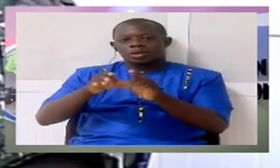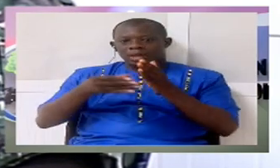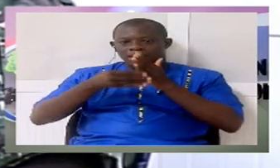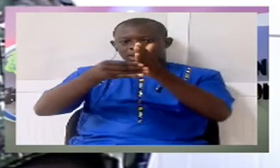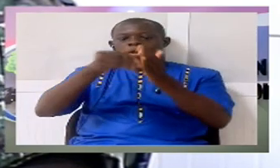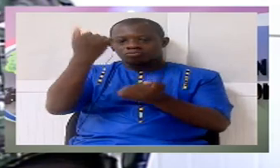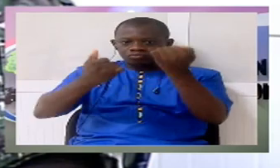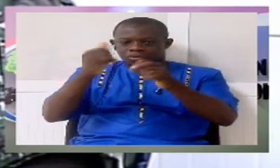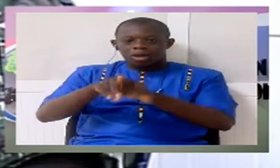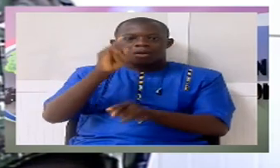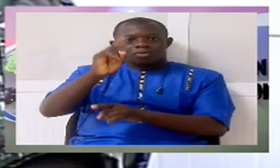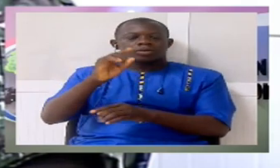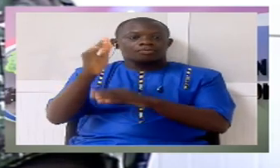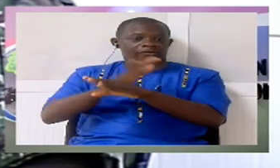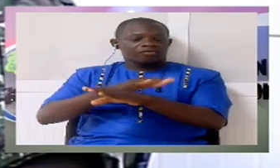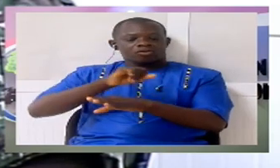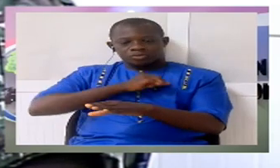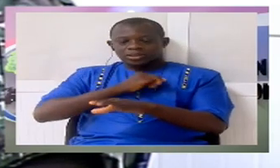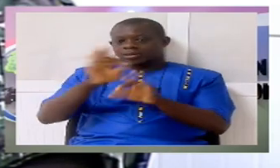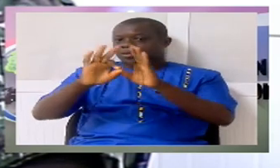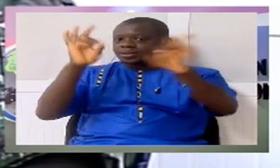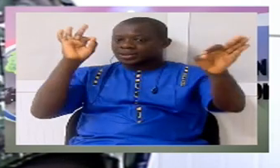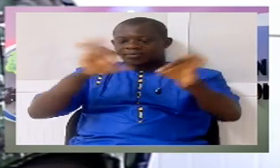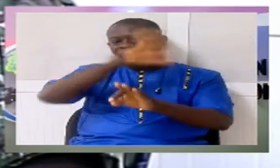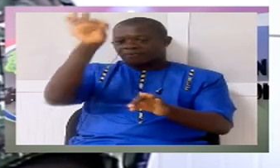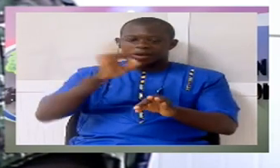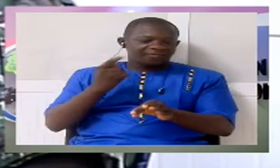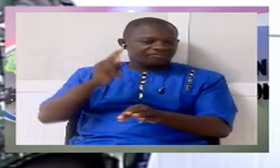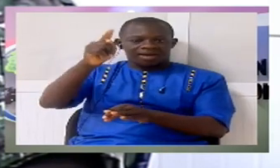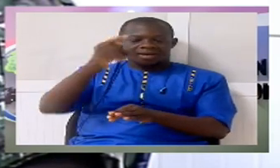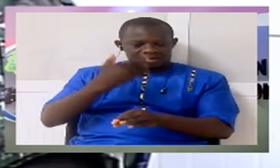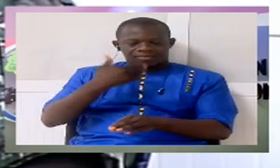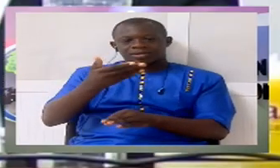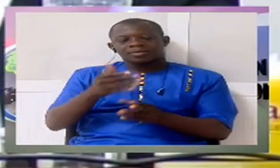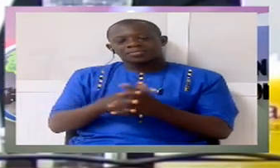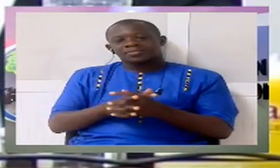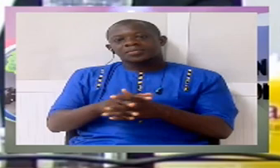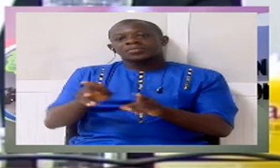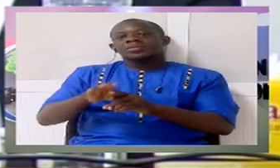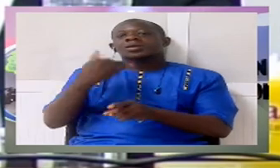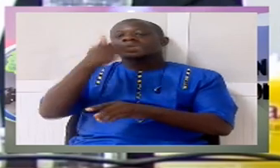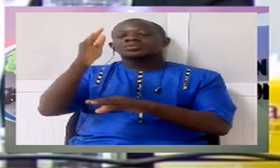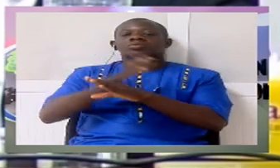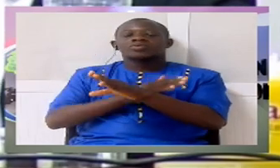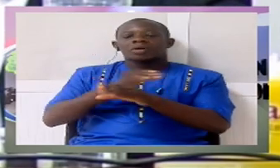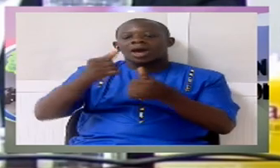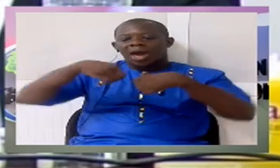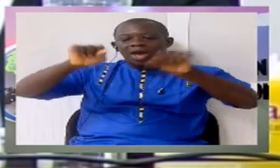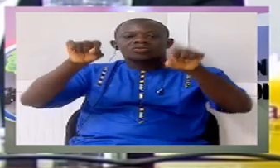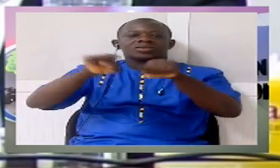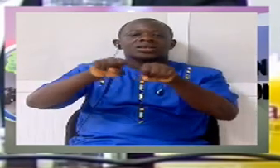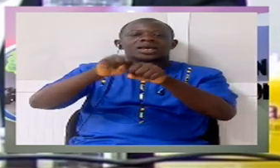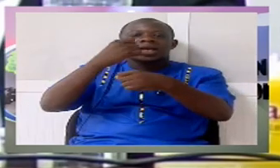vehicle. I wouldn't know the distance. But the distance between them used to be far off. Would they have been around